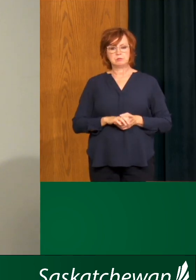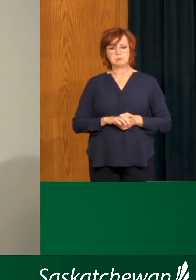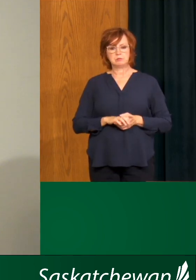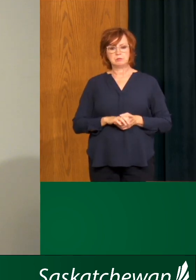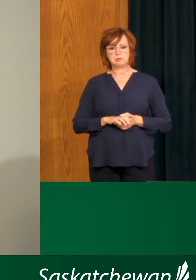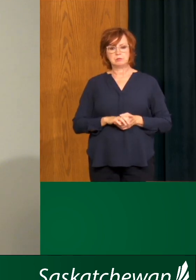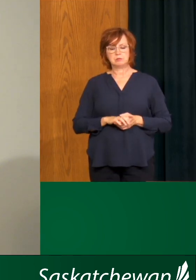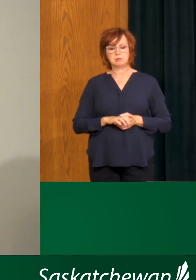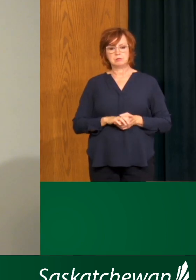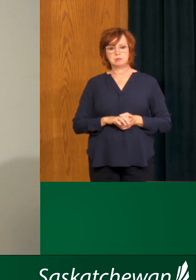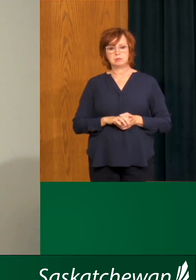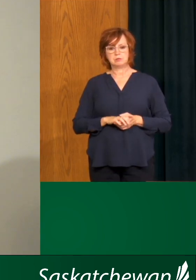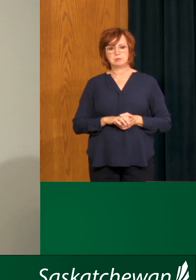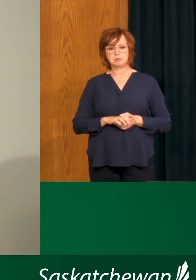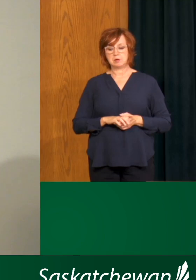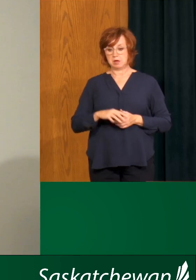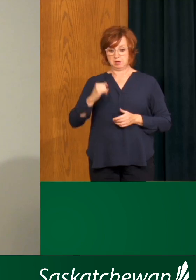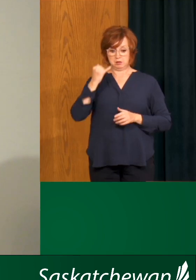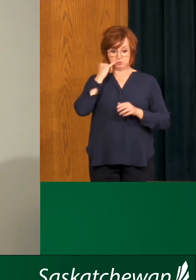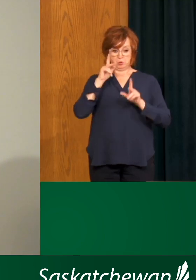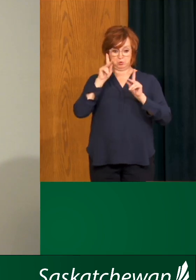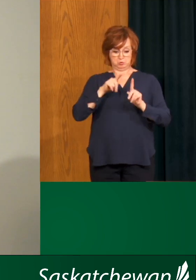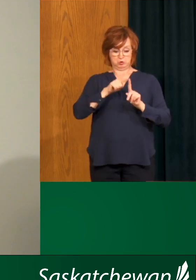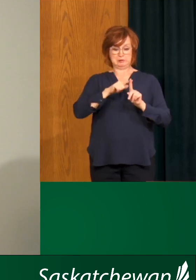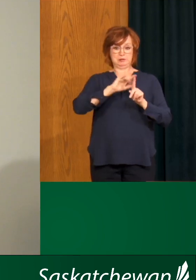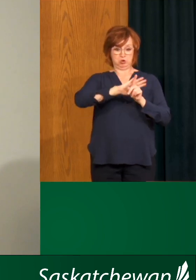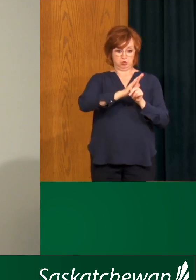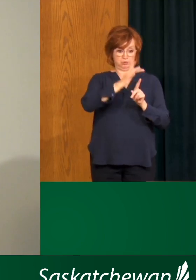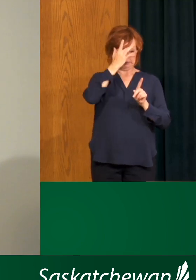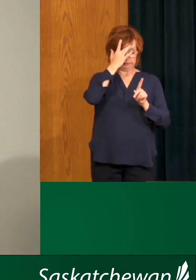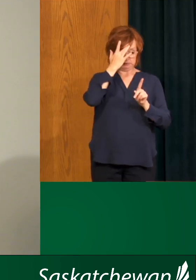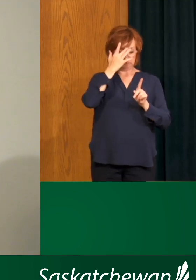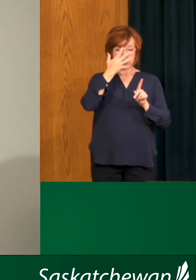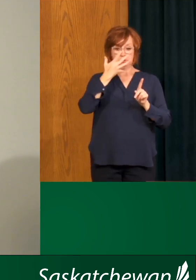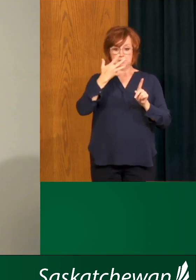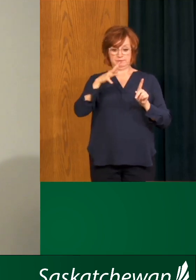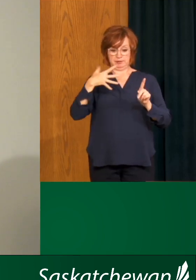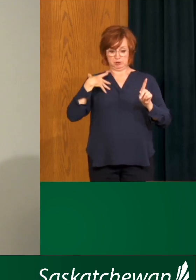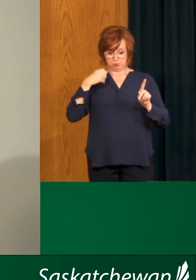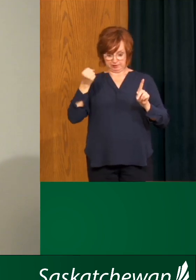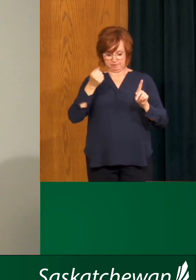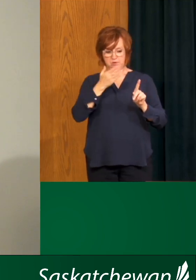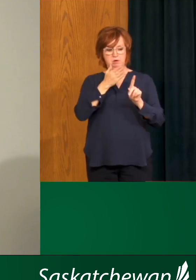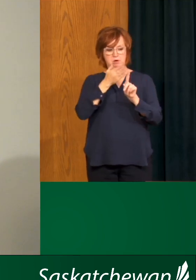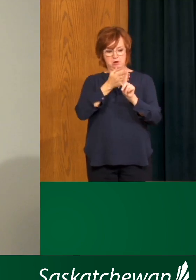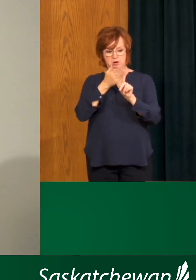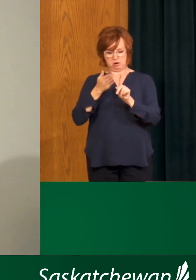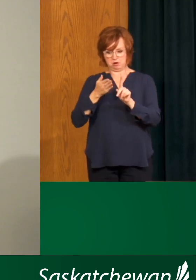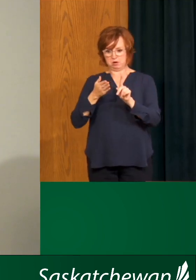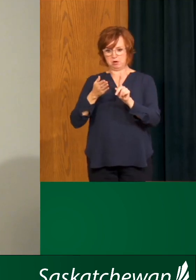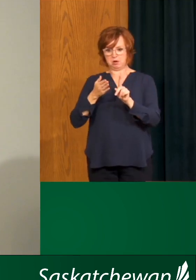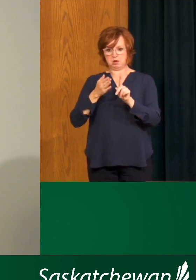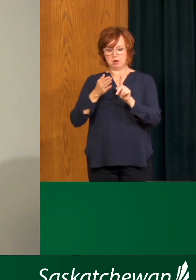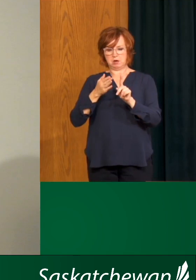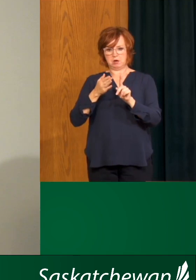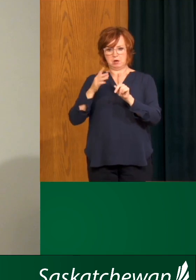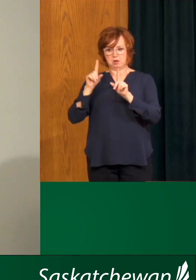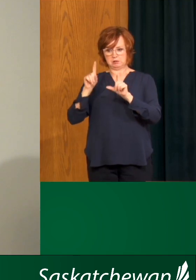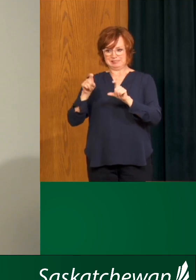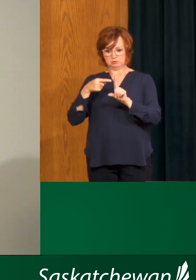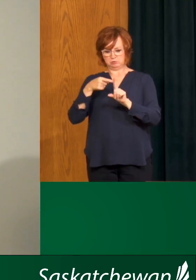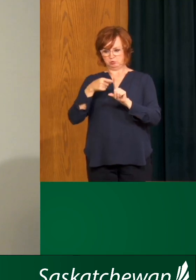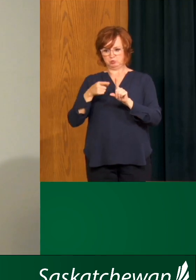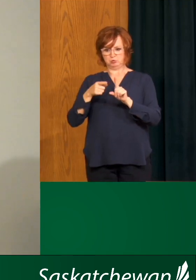or 10 days ago due to COVID. And then later on, the testing itself may not be positive, the PCR